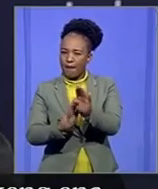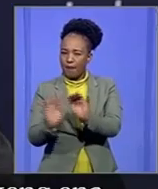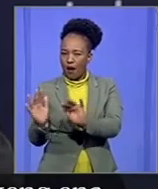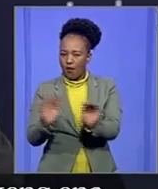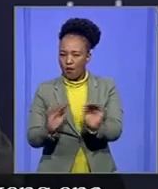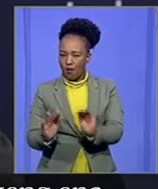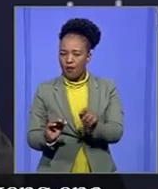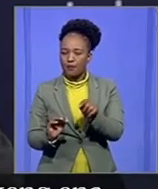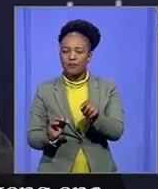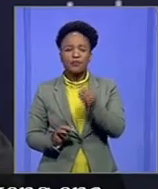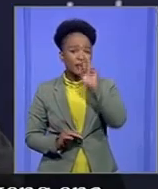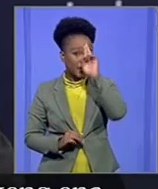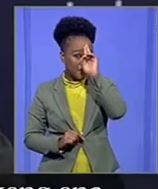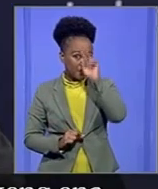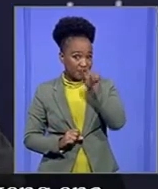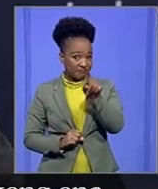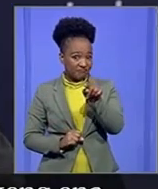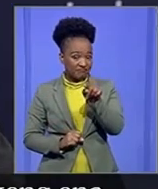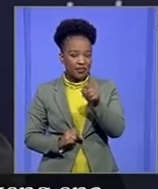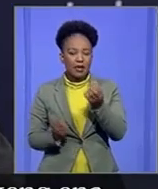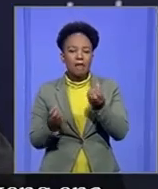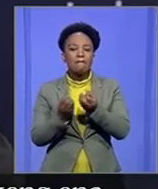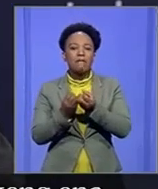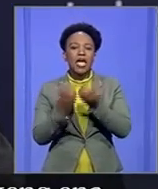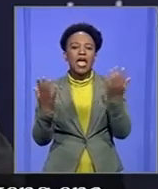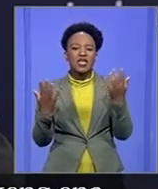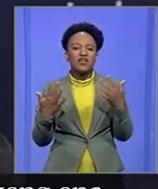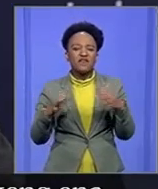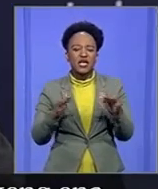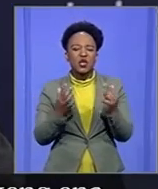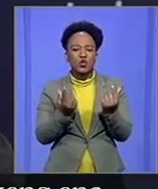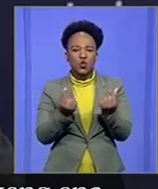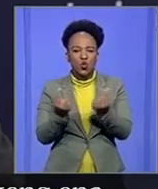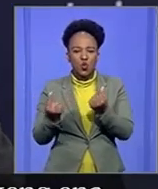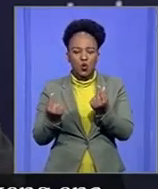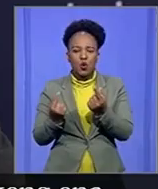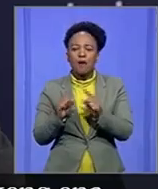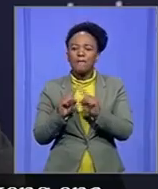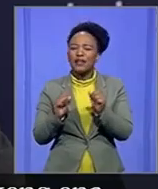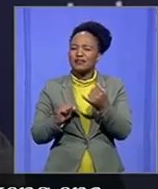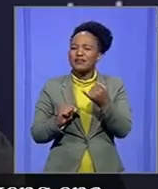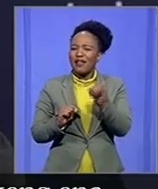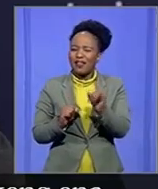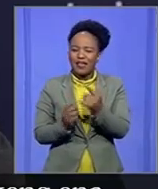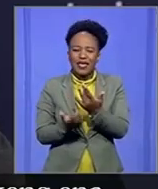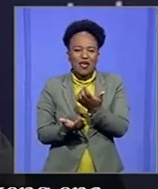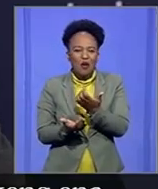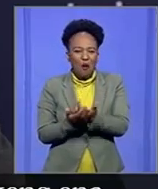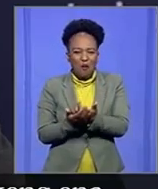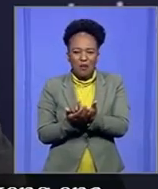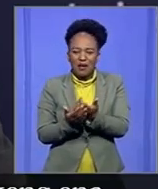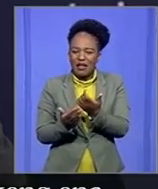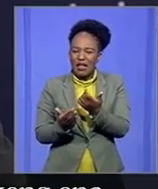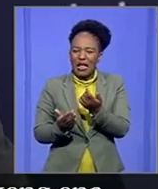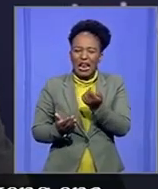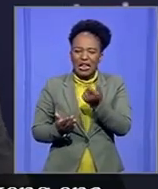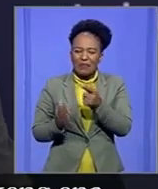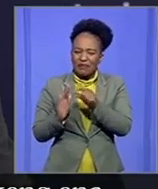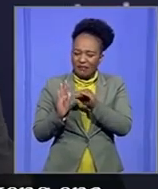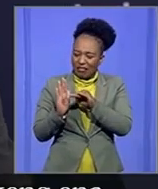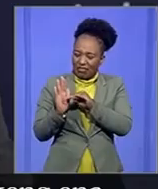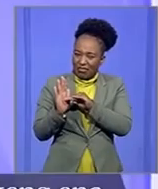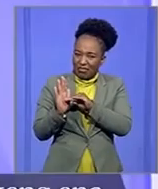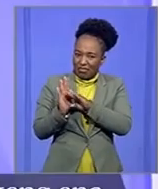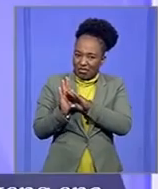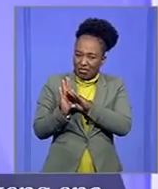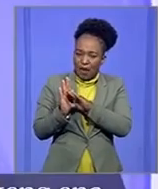gore go gontsi go e leng gore go dirilwe, mme ikonomi ya naga eno ga e kgone go gola ka sekgala se e leng gore se a itumedisa. Jwale